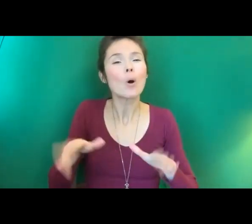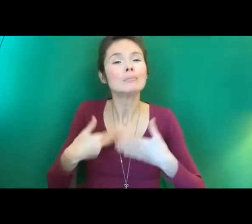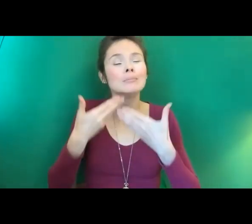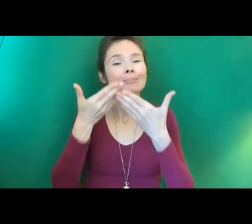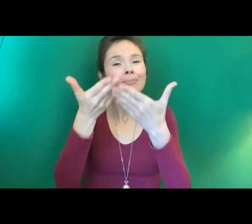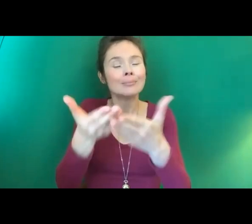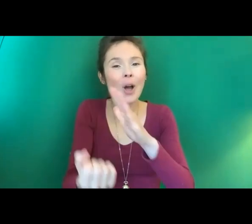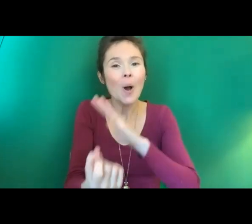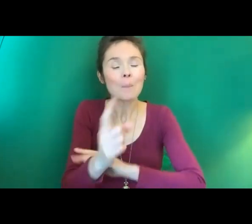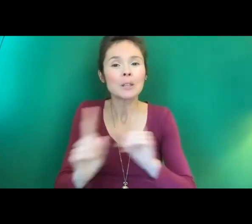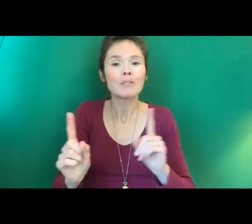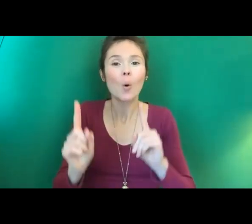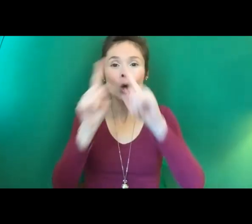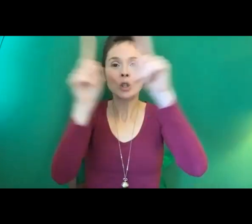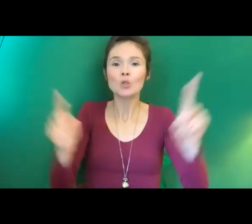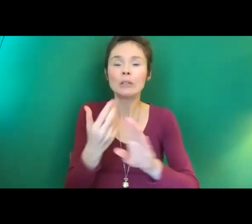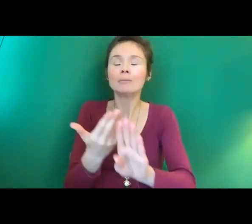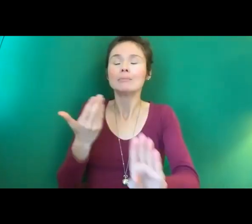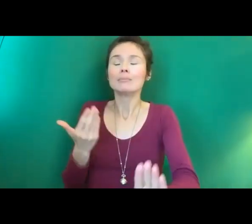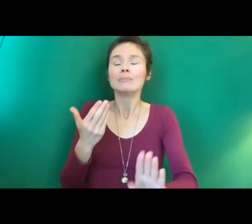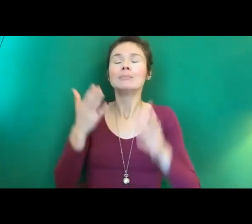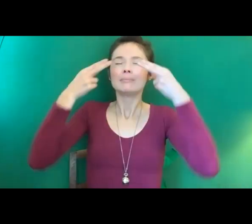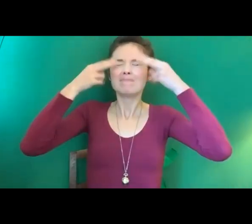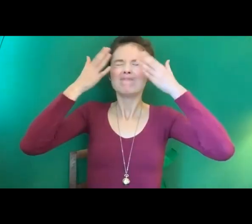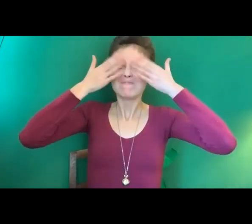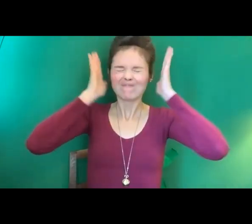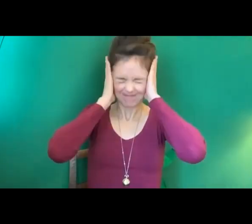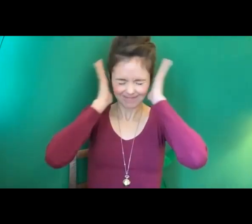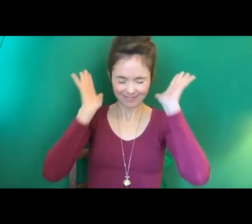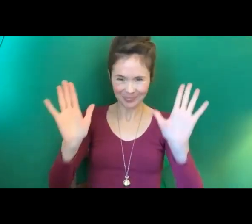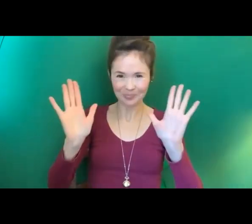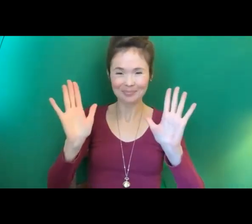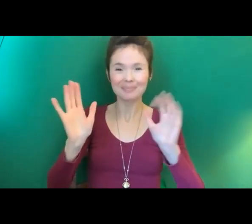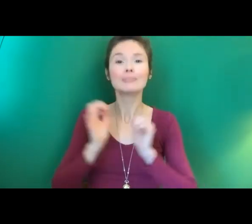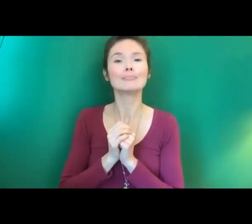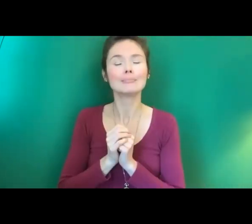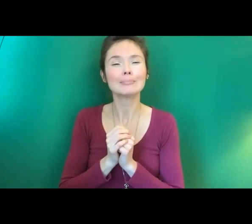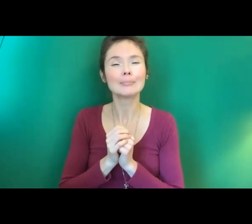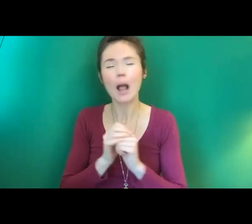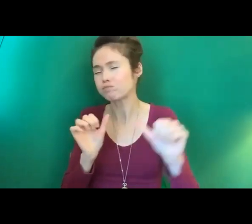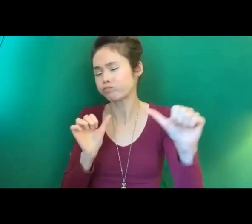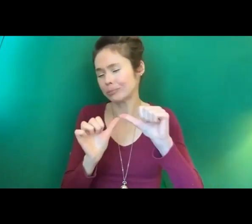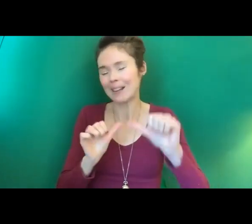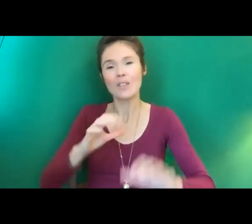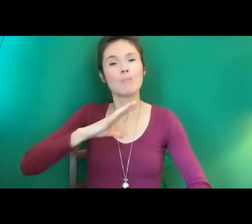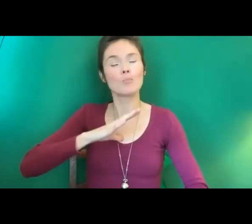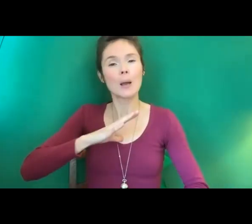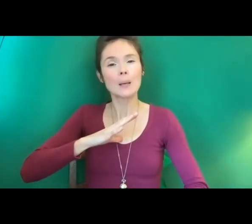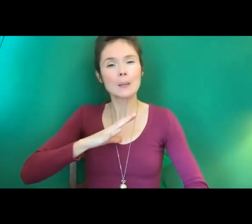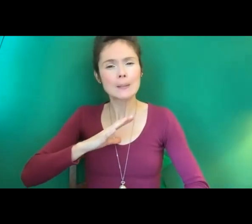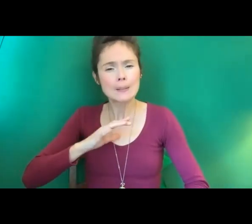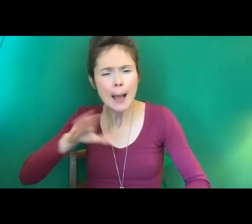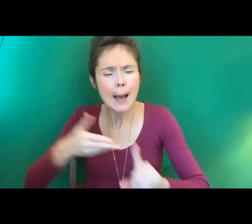a little screen break. I'm going to turn the camera off. And this is a chance for you to chuck in your ideas